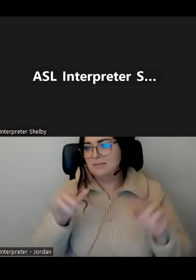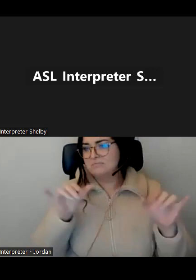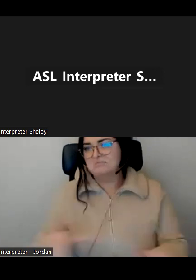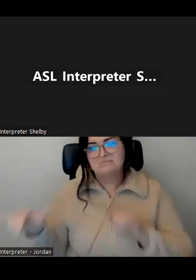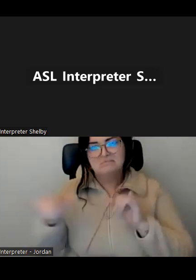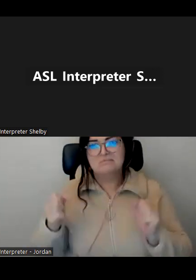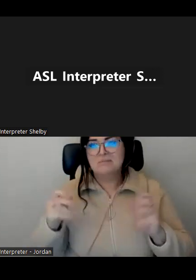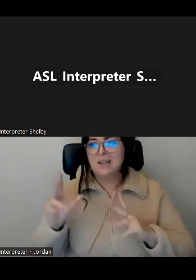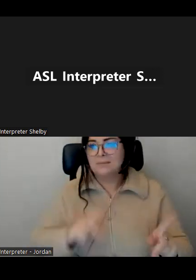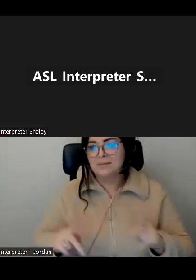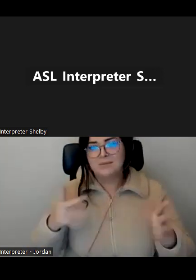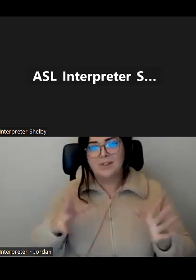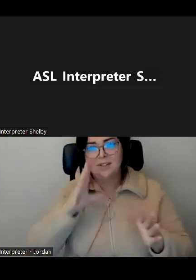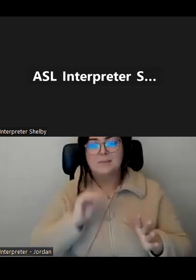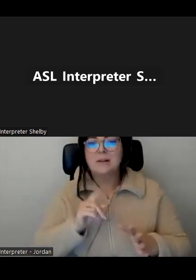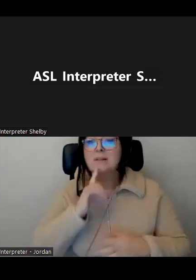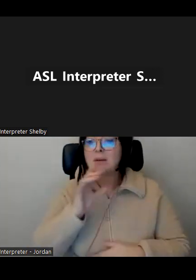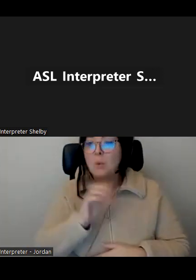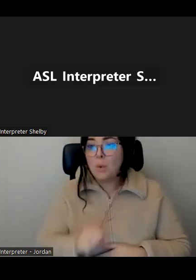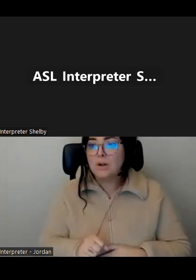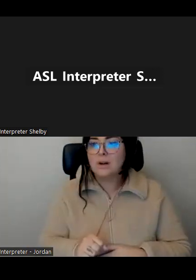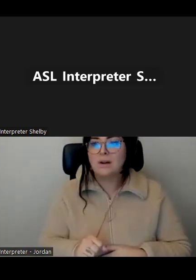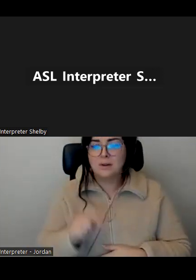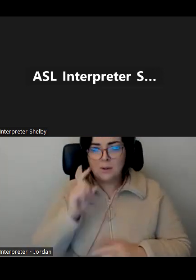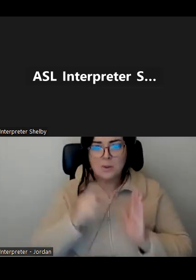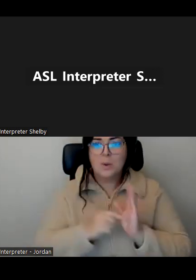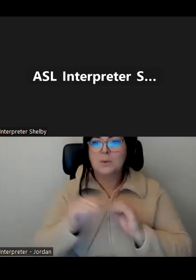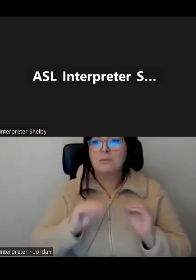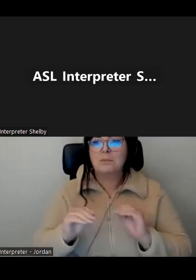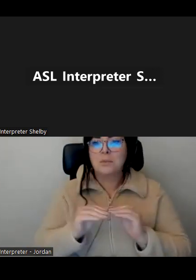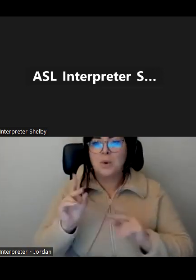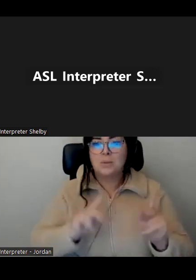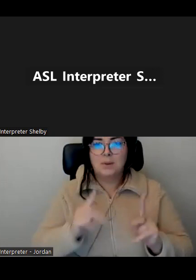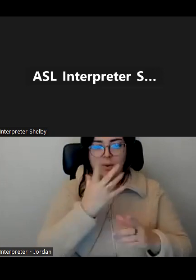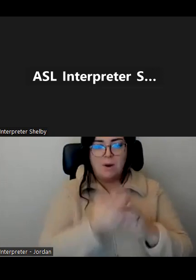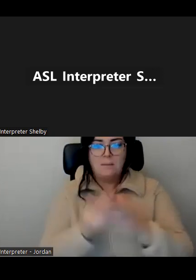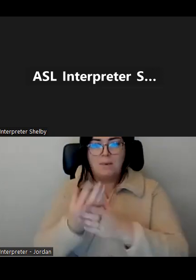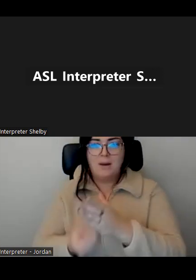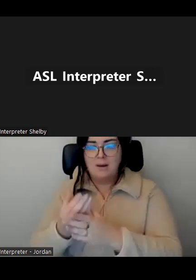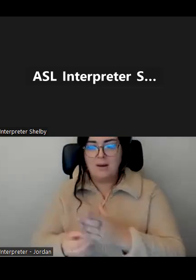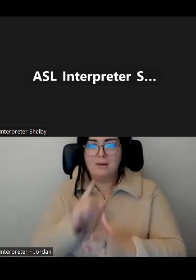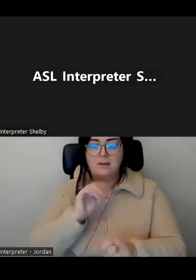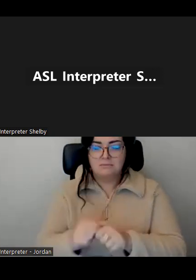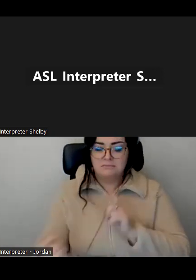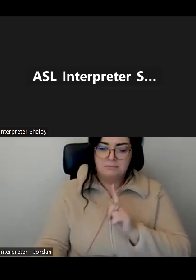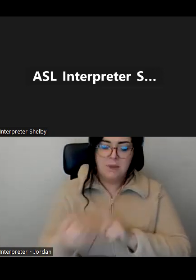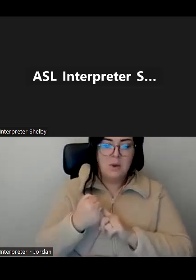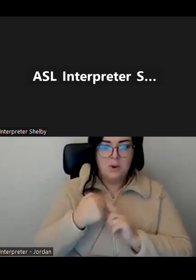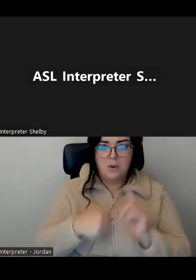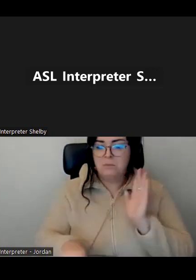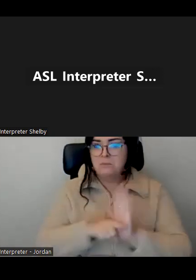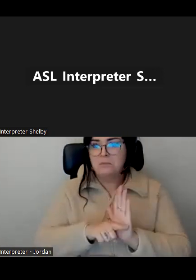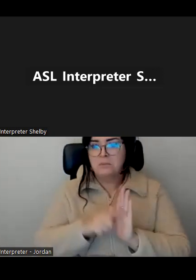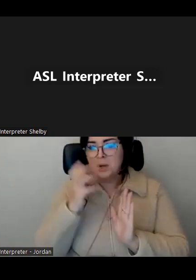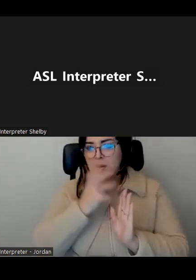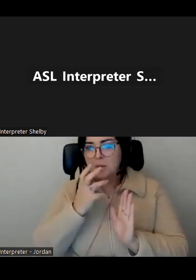becomes more common as we age and we lose more people, and can certainly have a negative impact on our mental health.